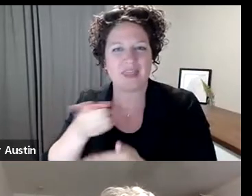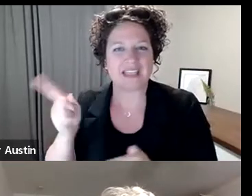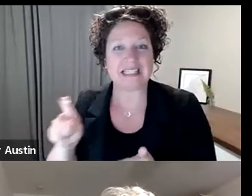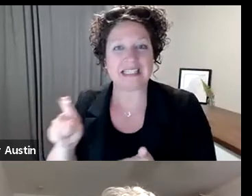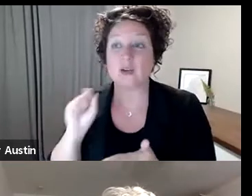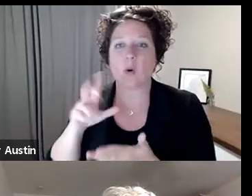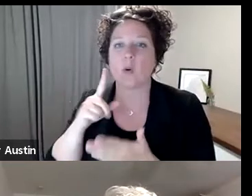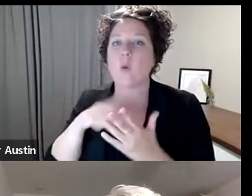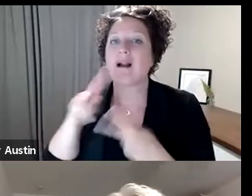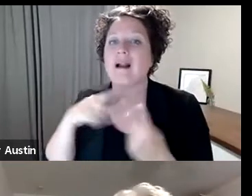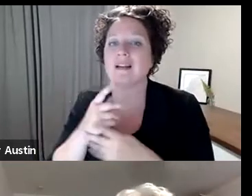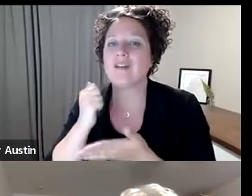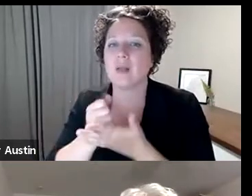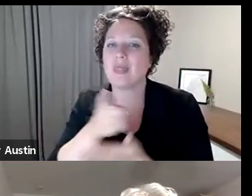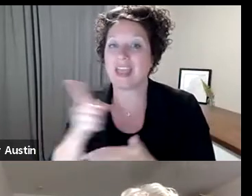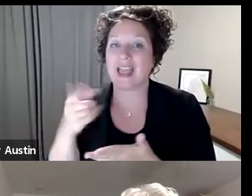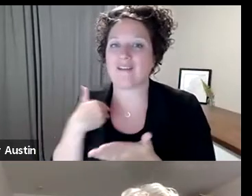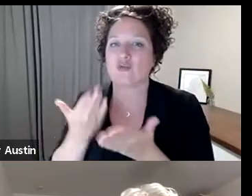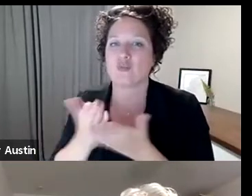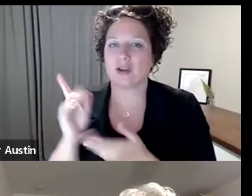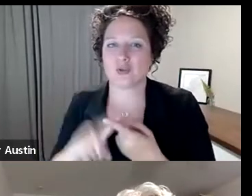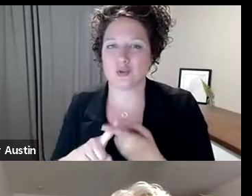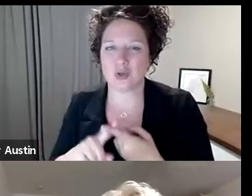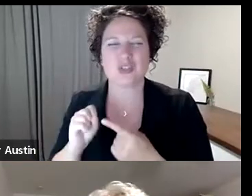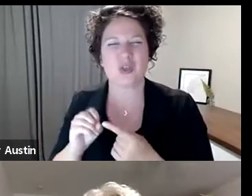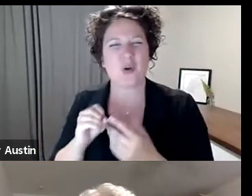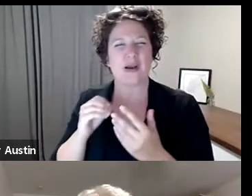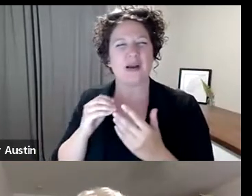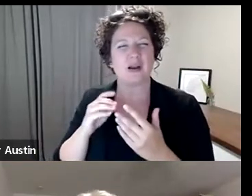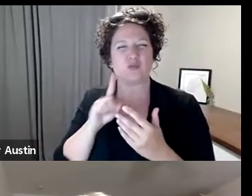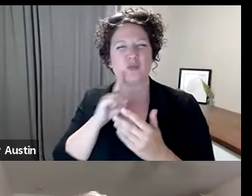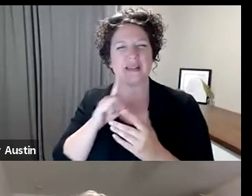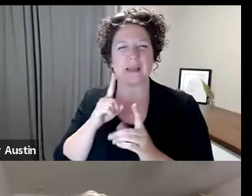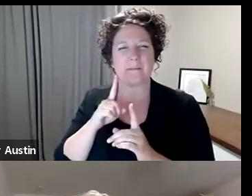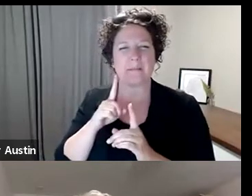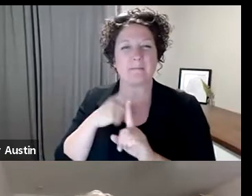legally entitled to. And so being proactive about outreach